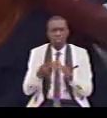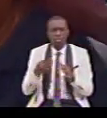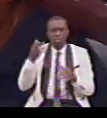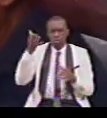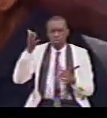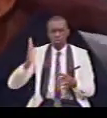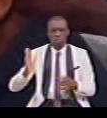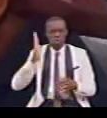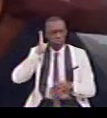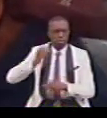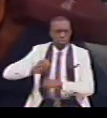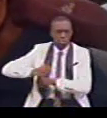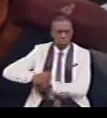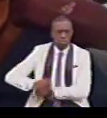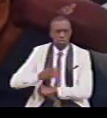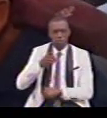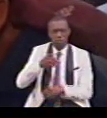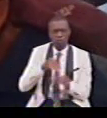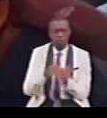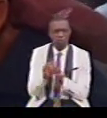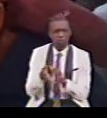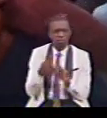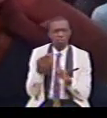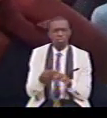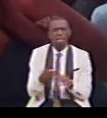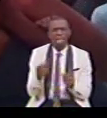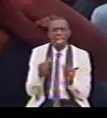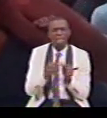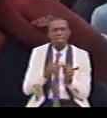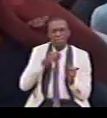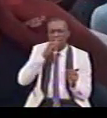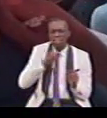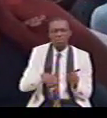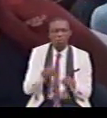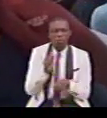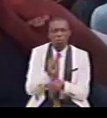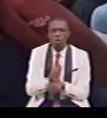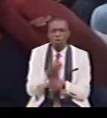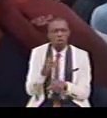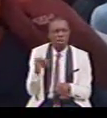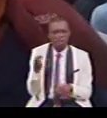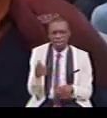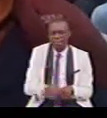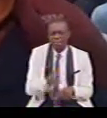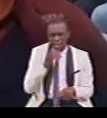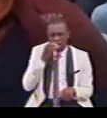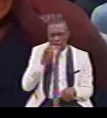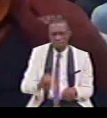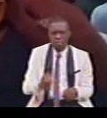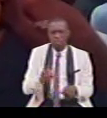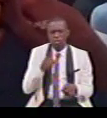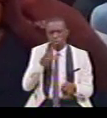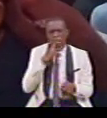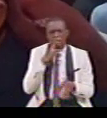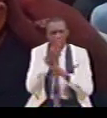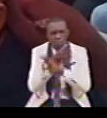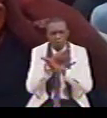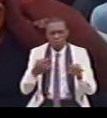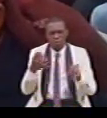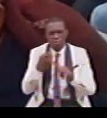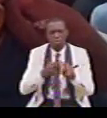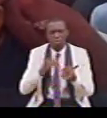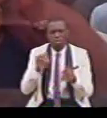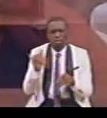and may every evil walk of any occultism any power thank God you are free